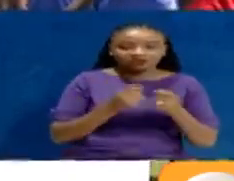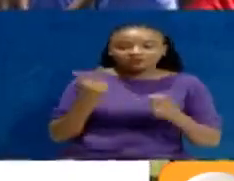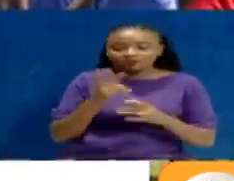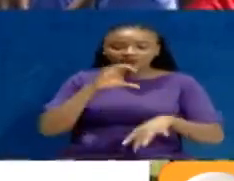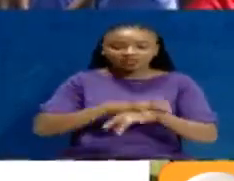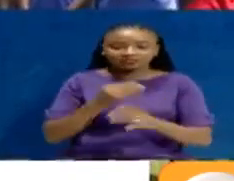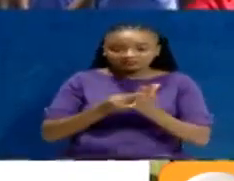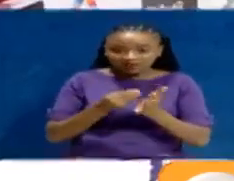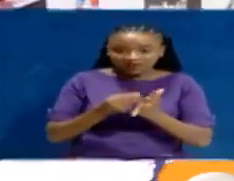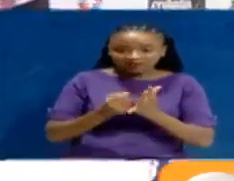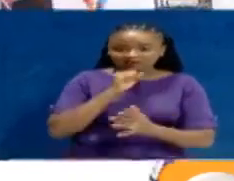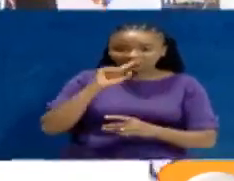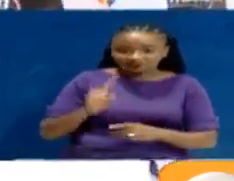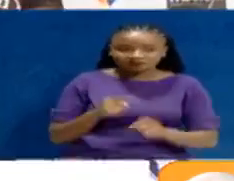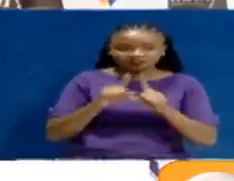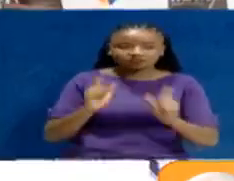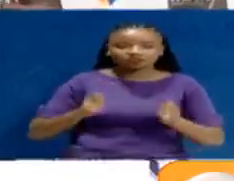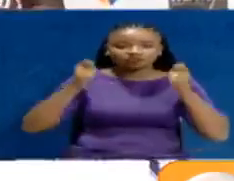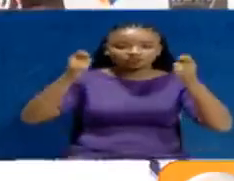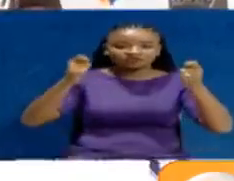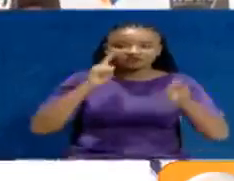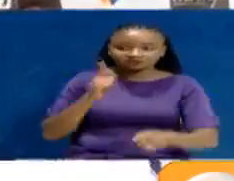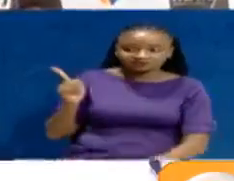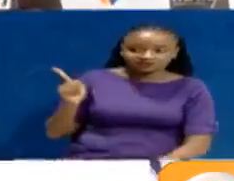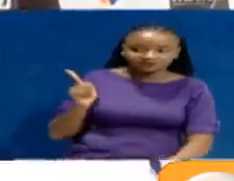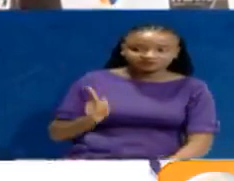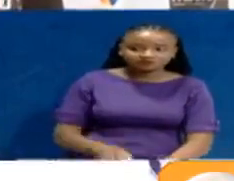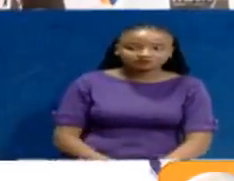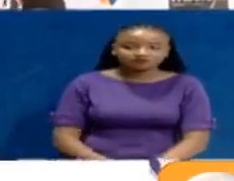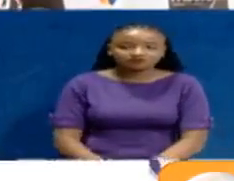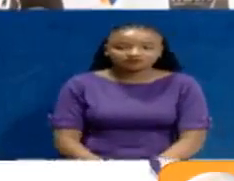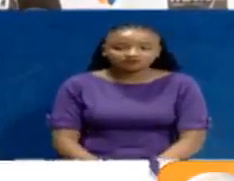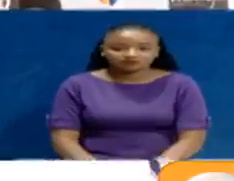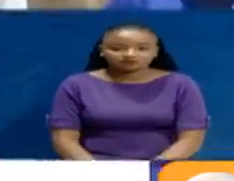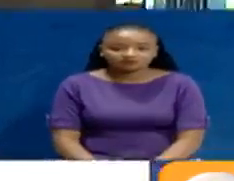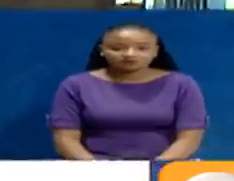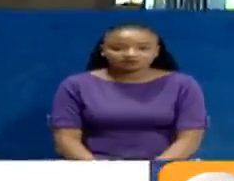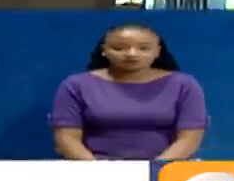trophies and a cash reward of 50,000 Kenya shillings.